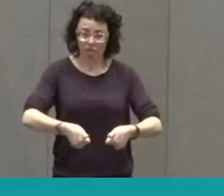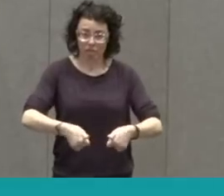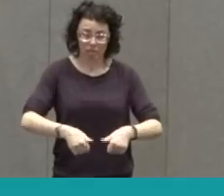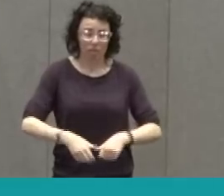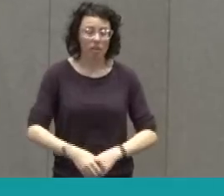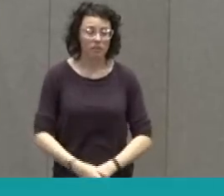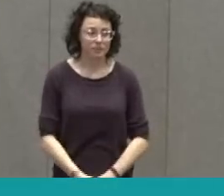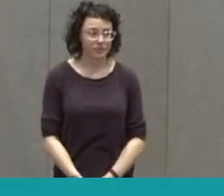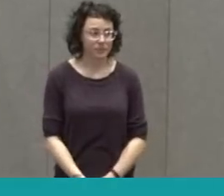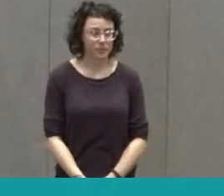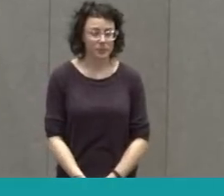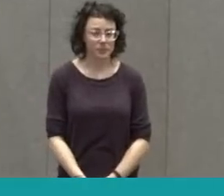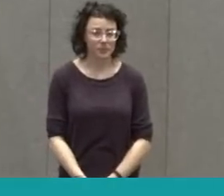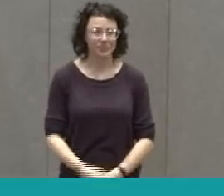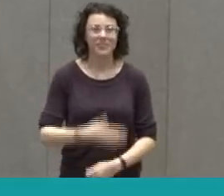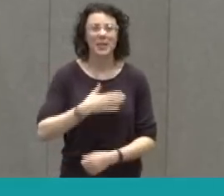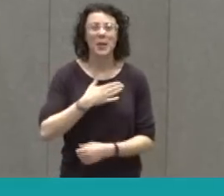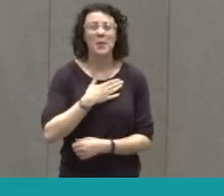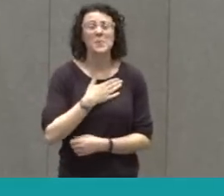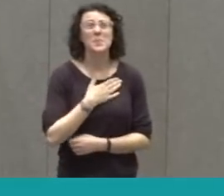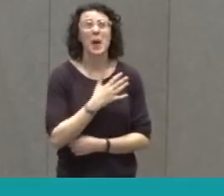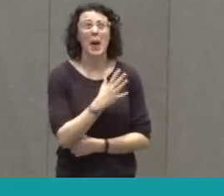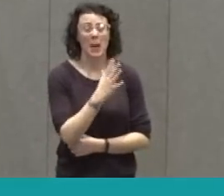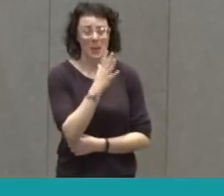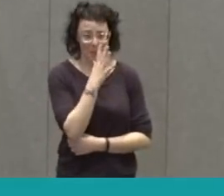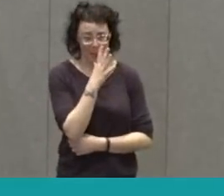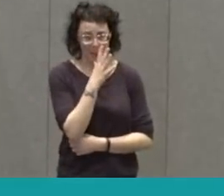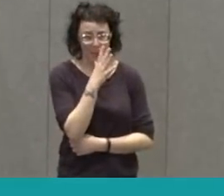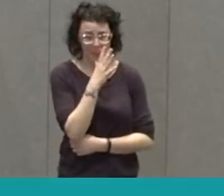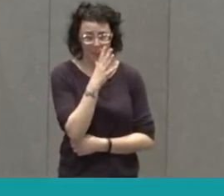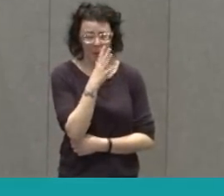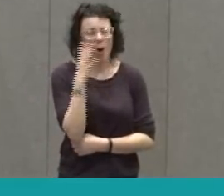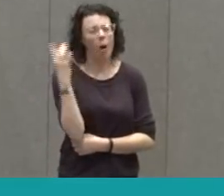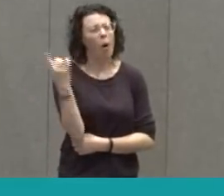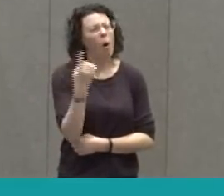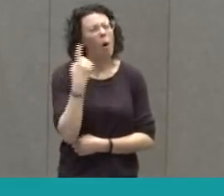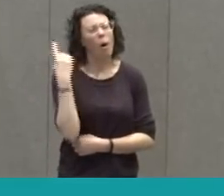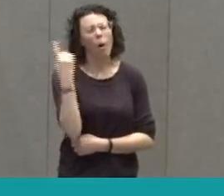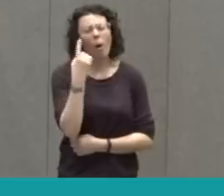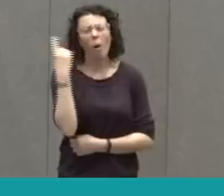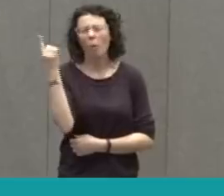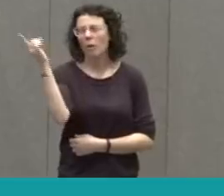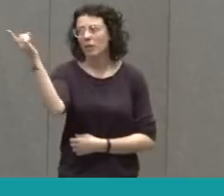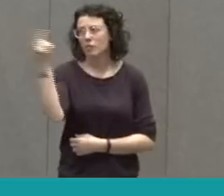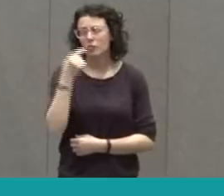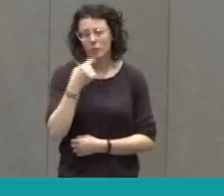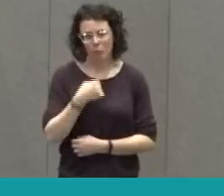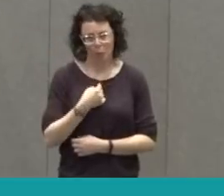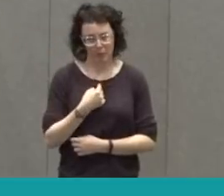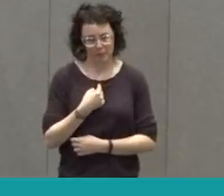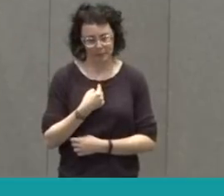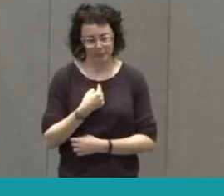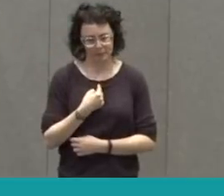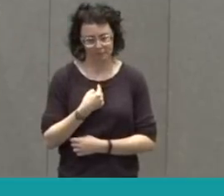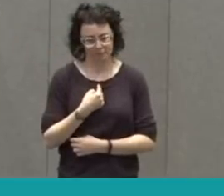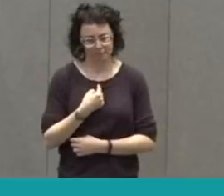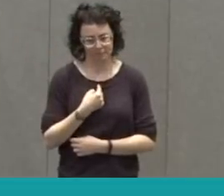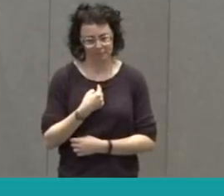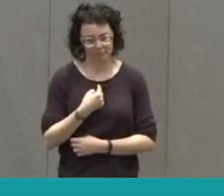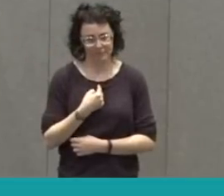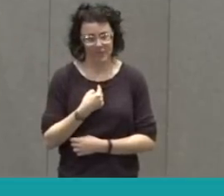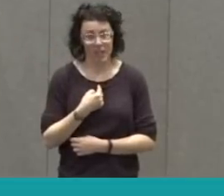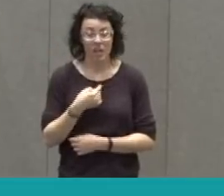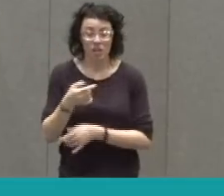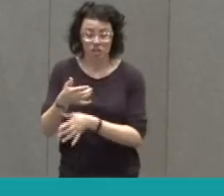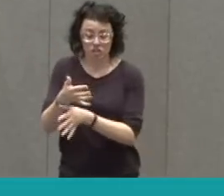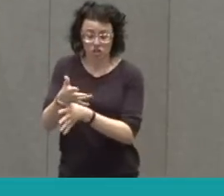So my mom, one of the things that she has always told me about is when we lived in Germany.